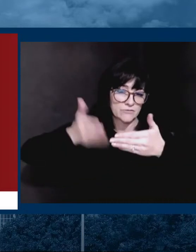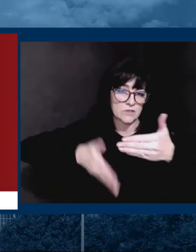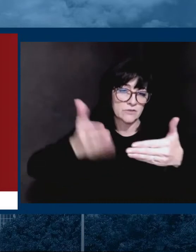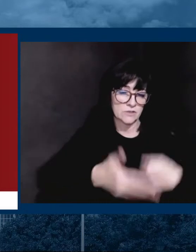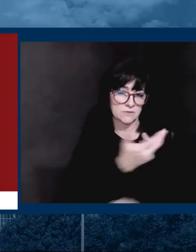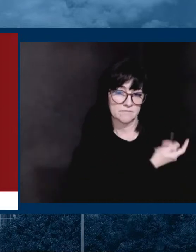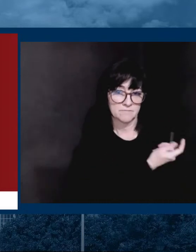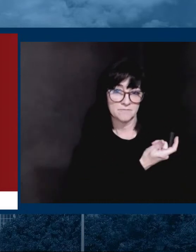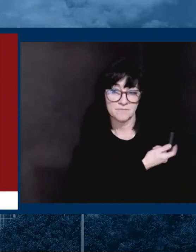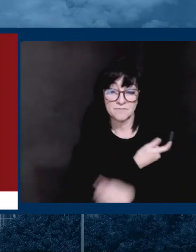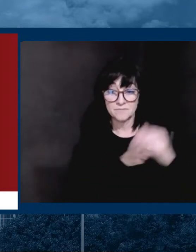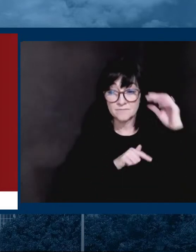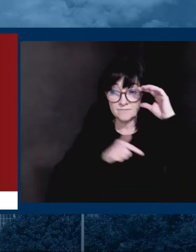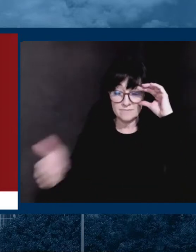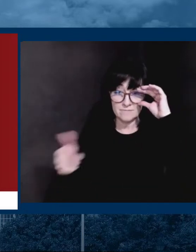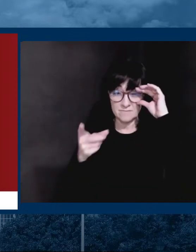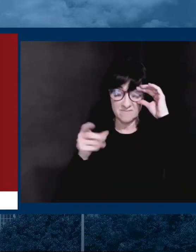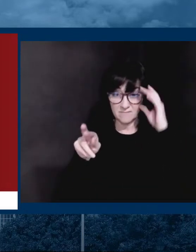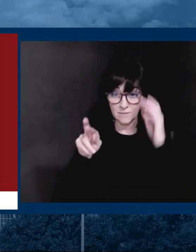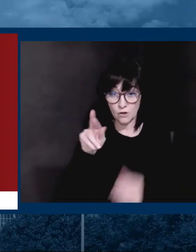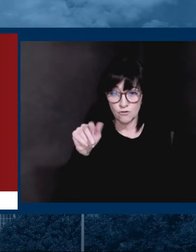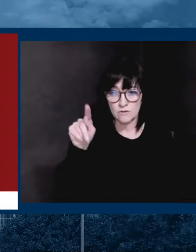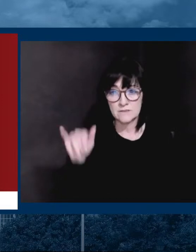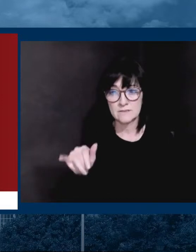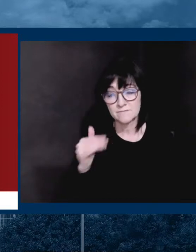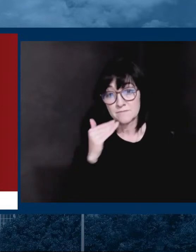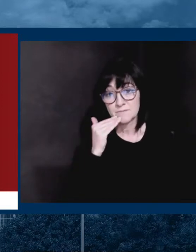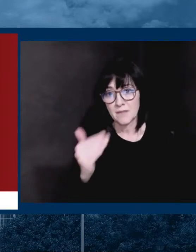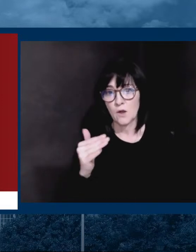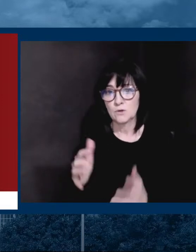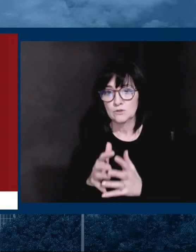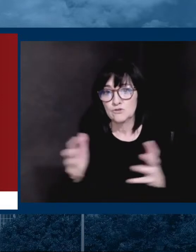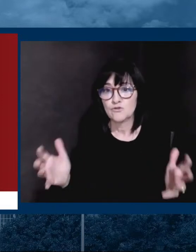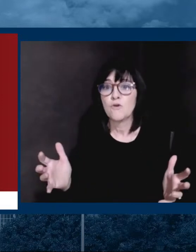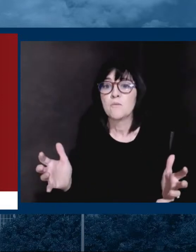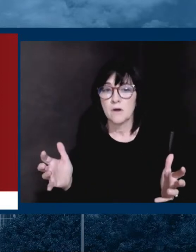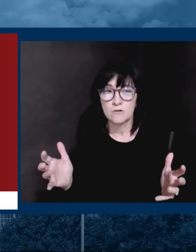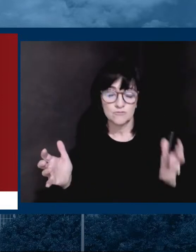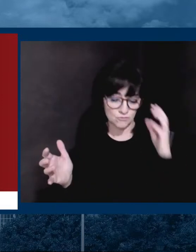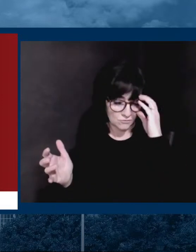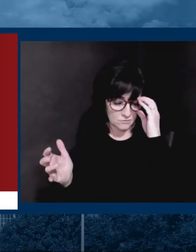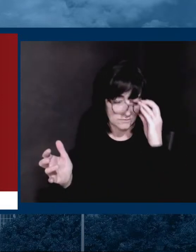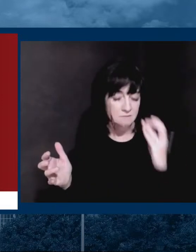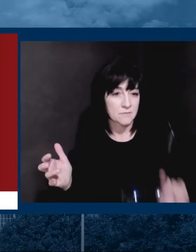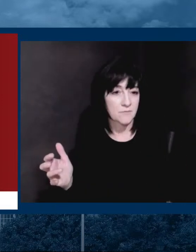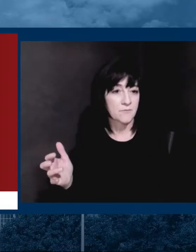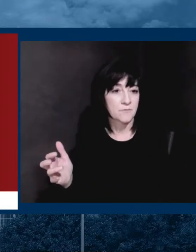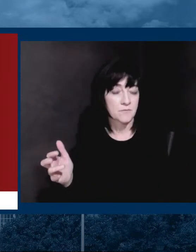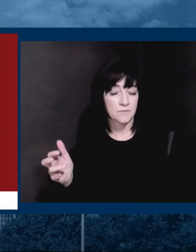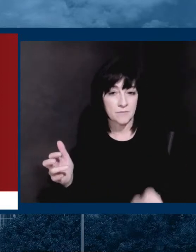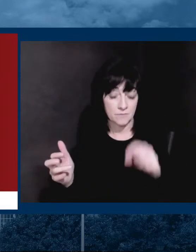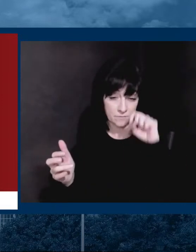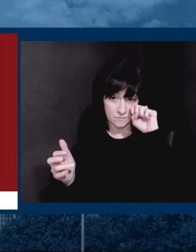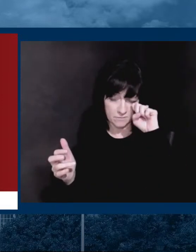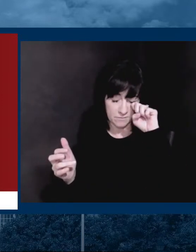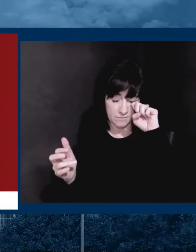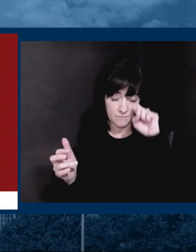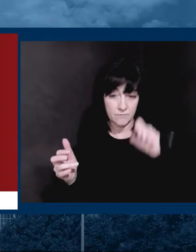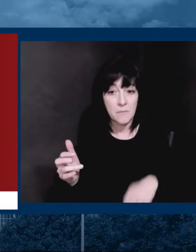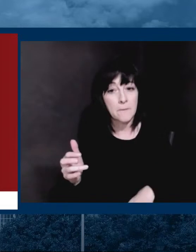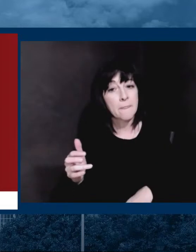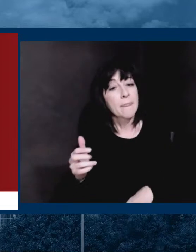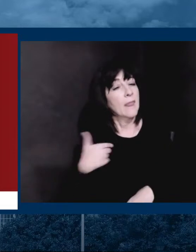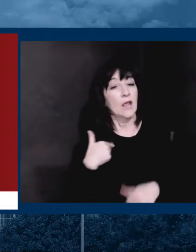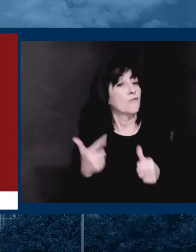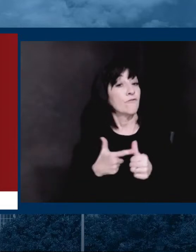Thank you so much, Governor. So let me first start by talking about what we're seeing in Delaware